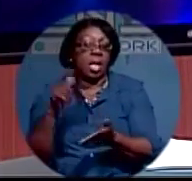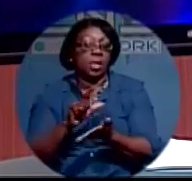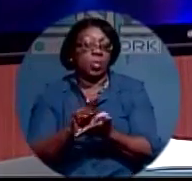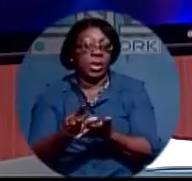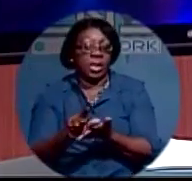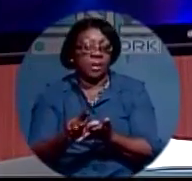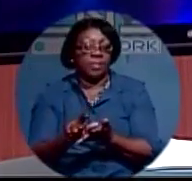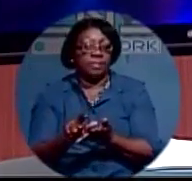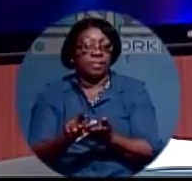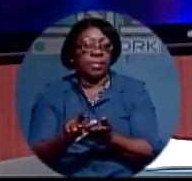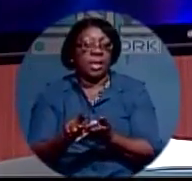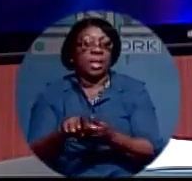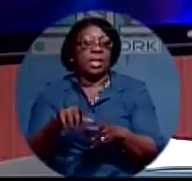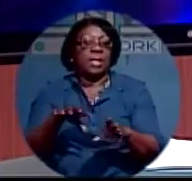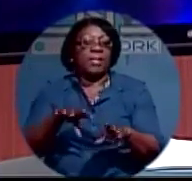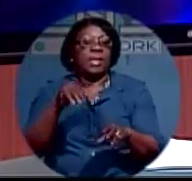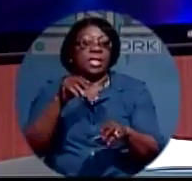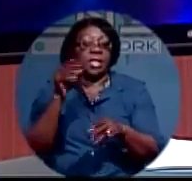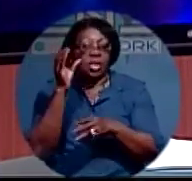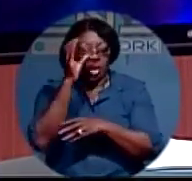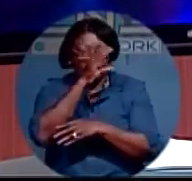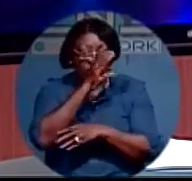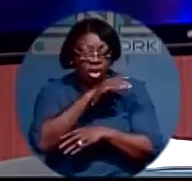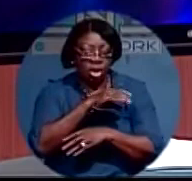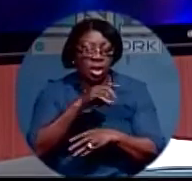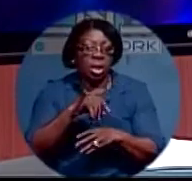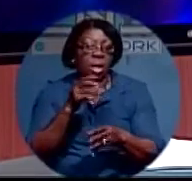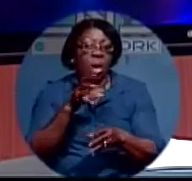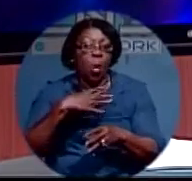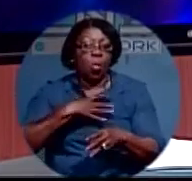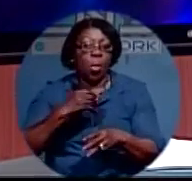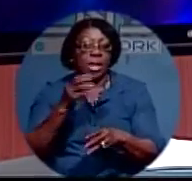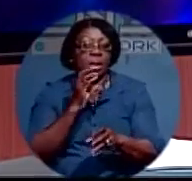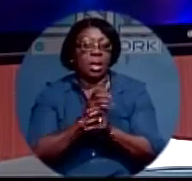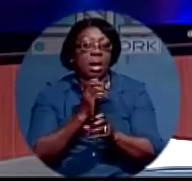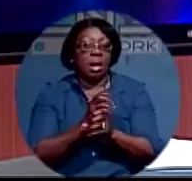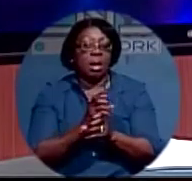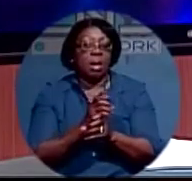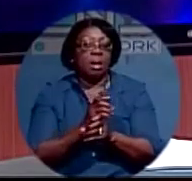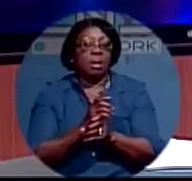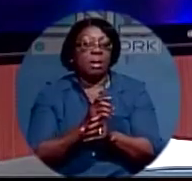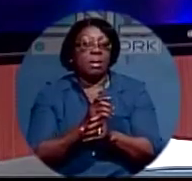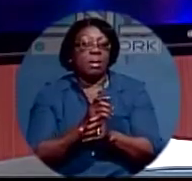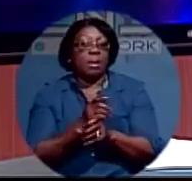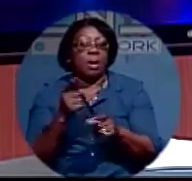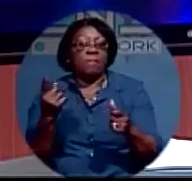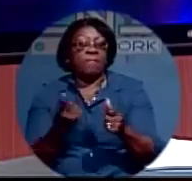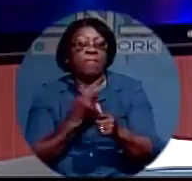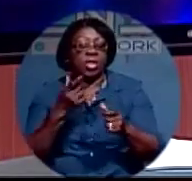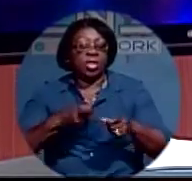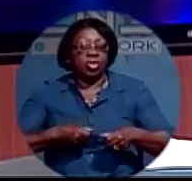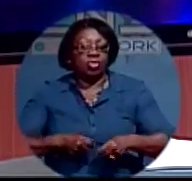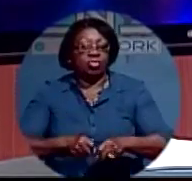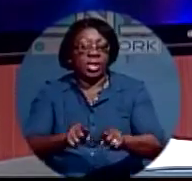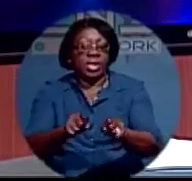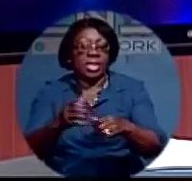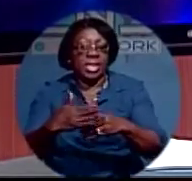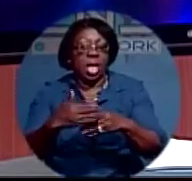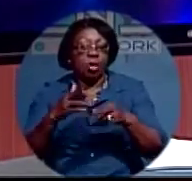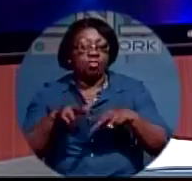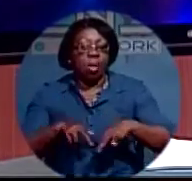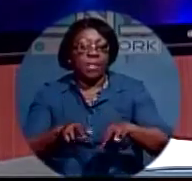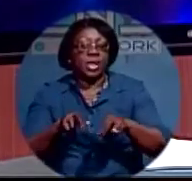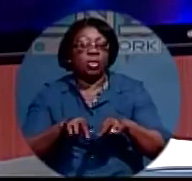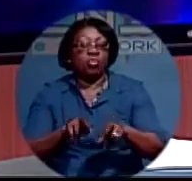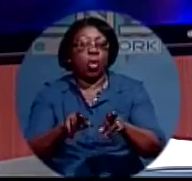10:20 last night. Preliminary police reports indicate that officers acting on information went to First Street and Robinson Road, where they